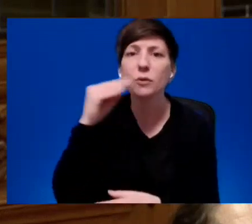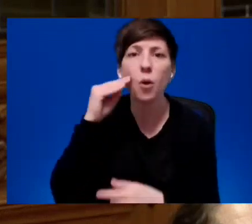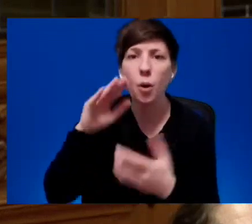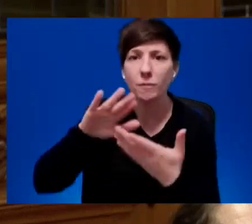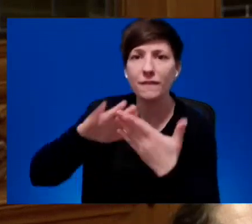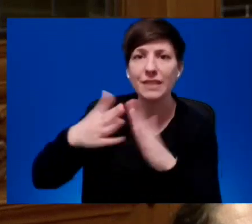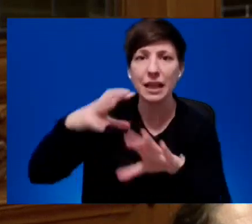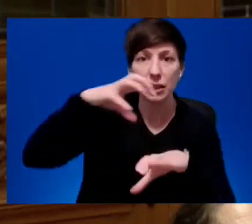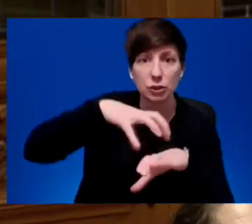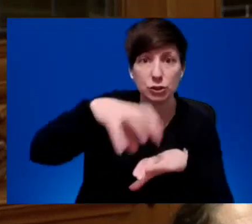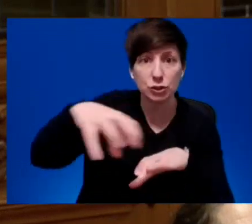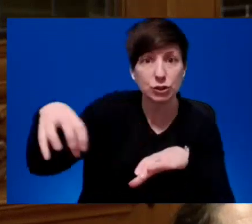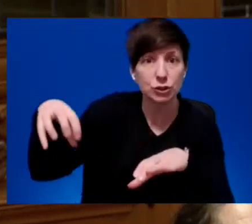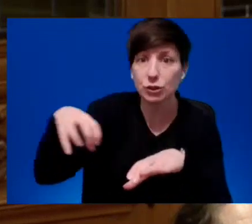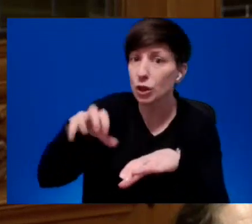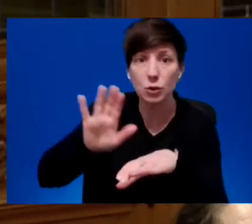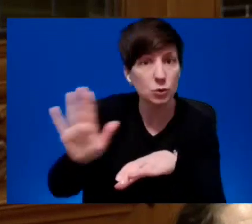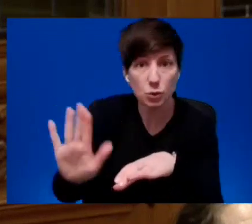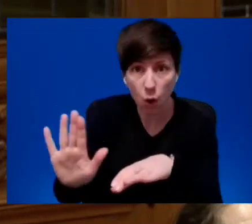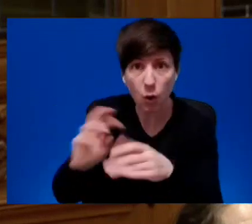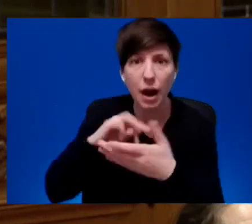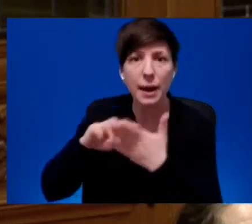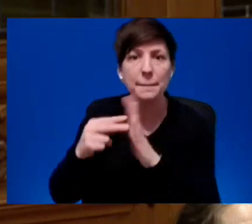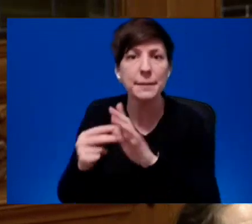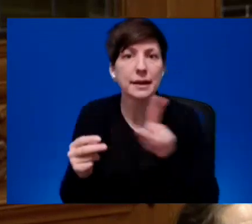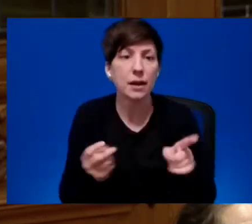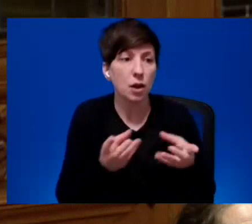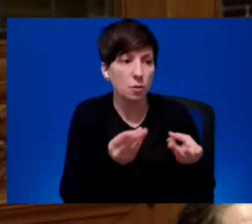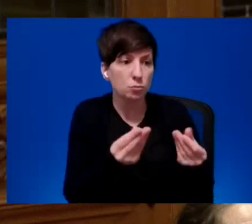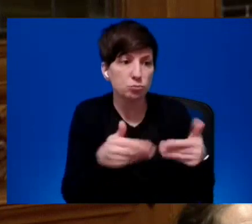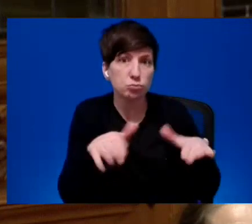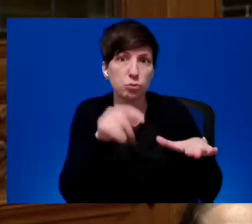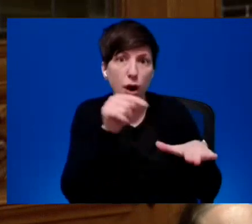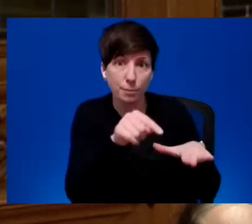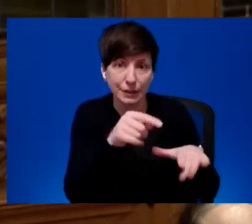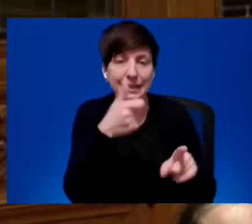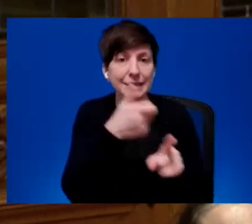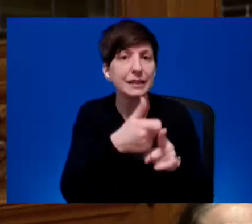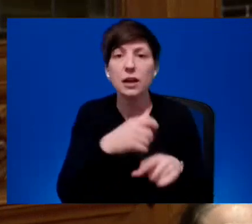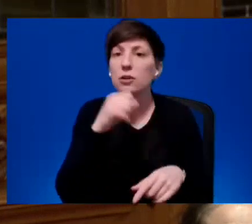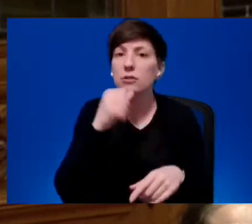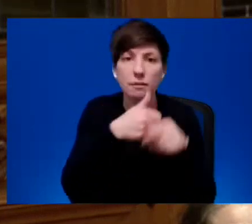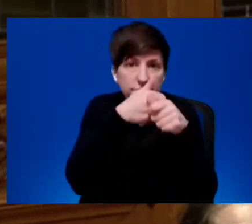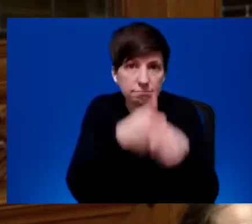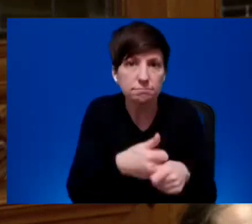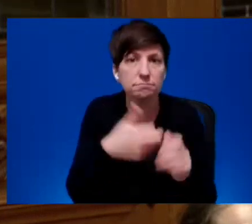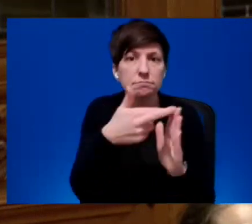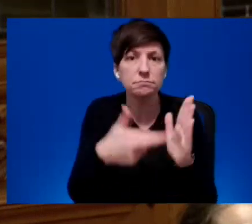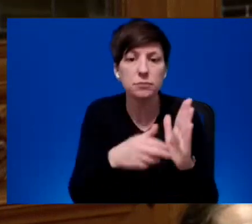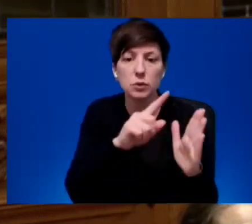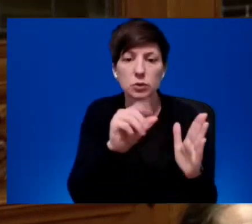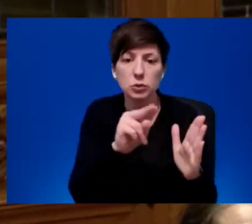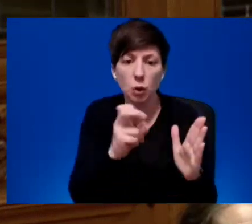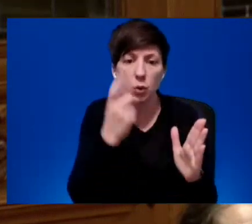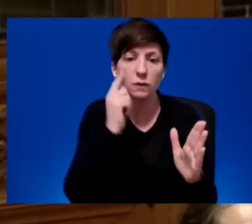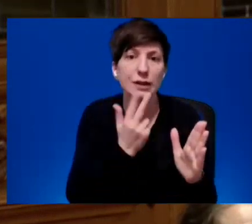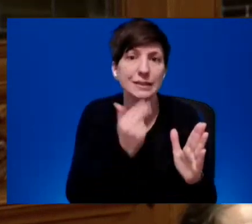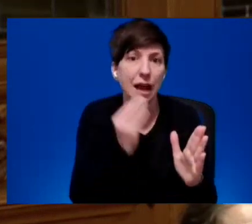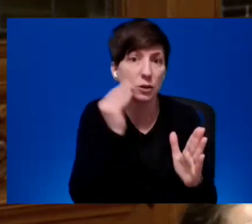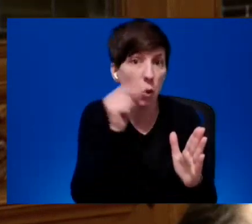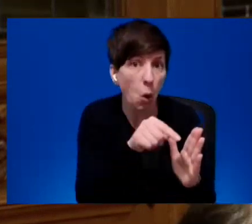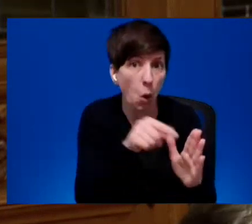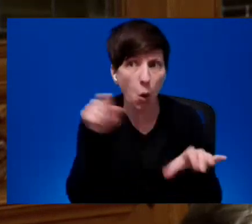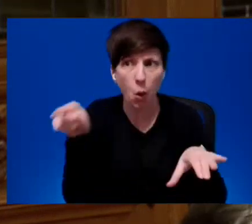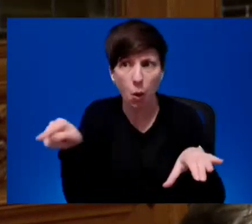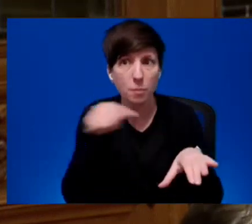living in tiny homes on properties that are not zoned for it. He's the Minister of Housing. I would expect him to understand